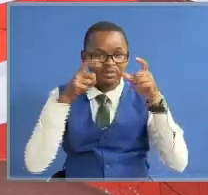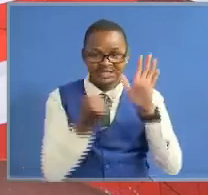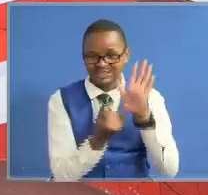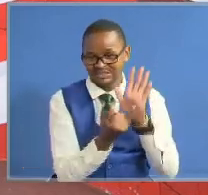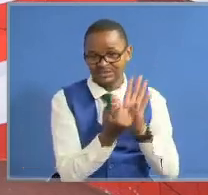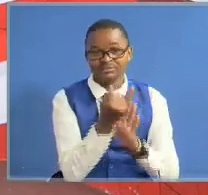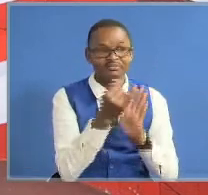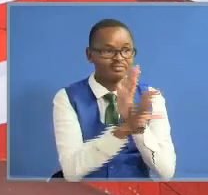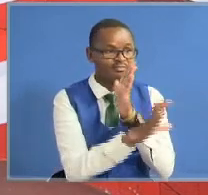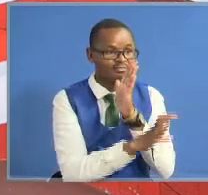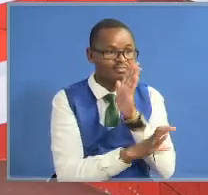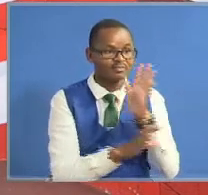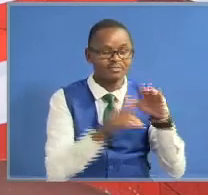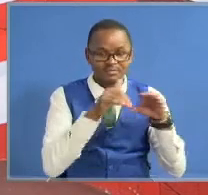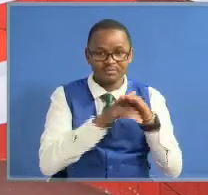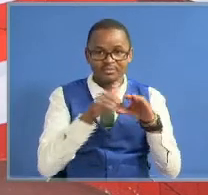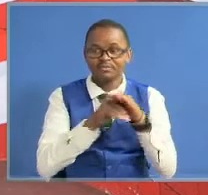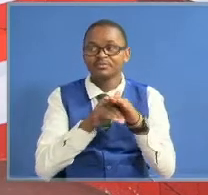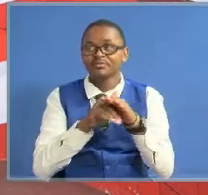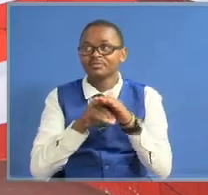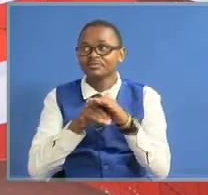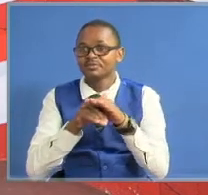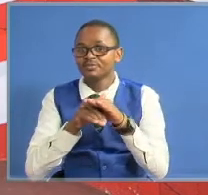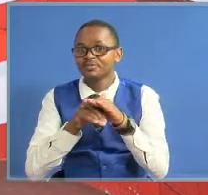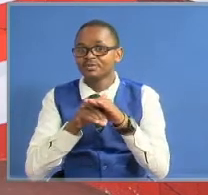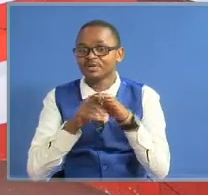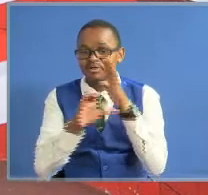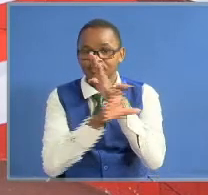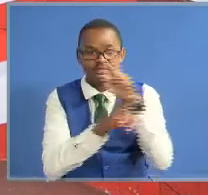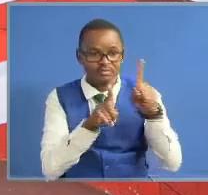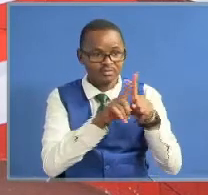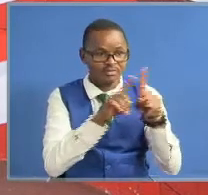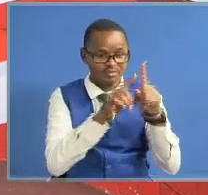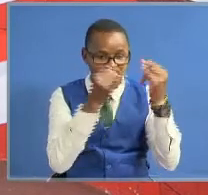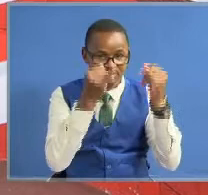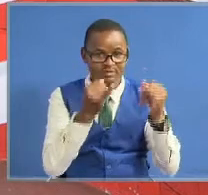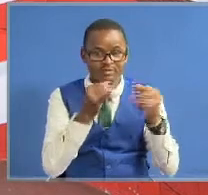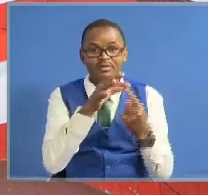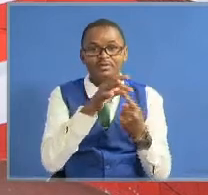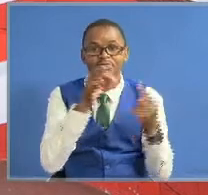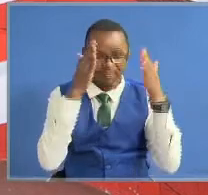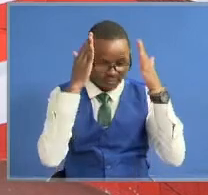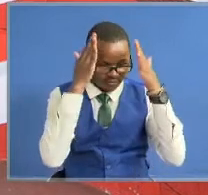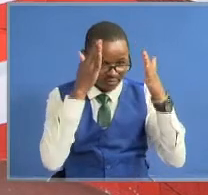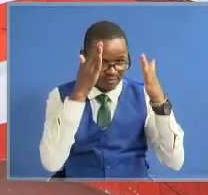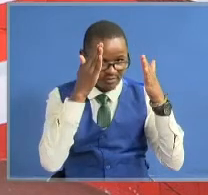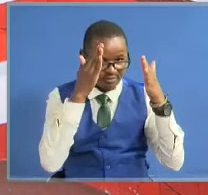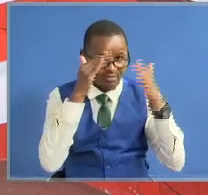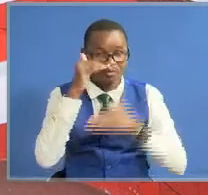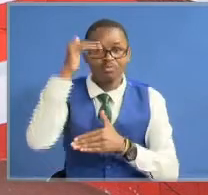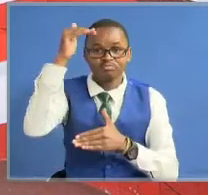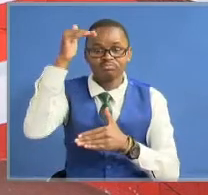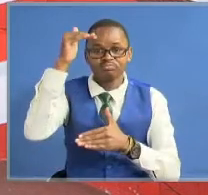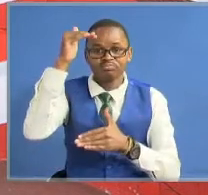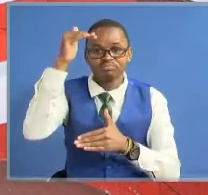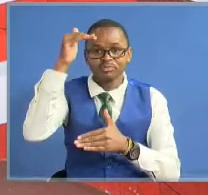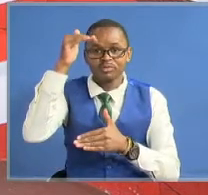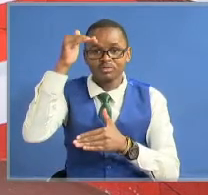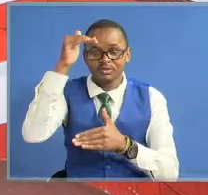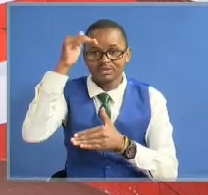the rise in the country and in the continent as well. But now there's a special focus on adolescents whose